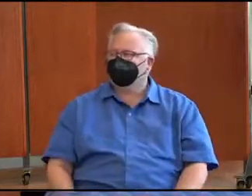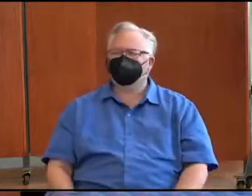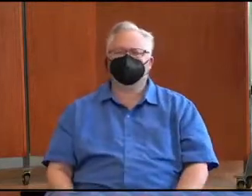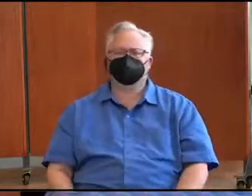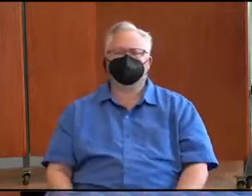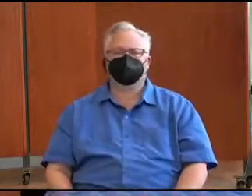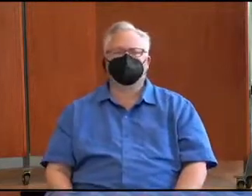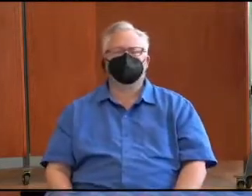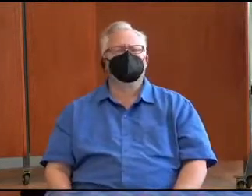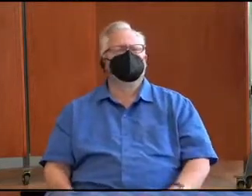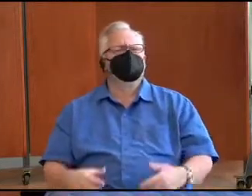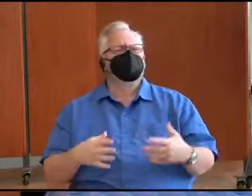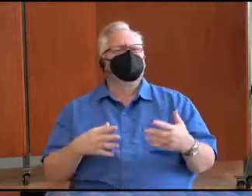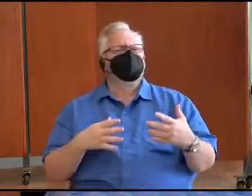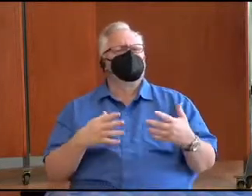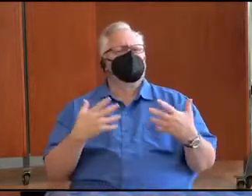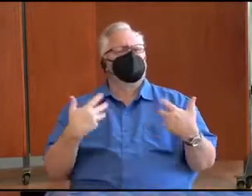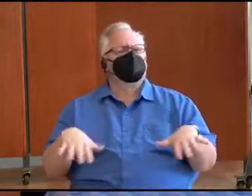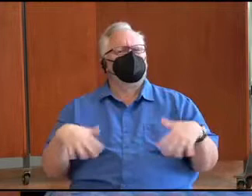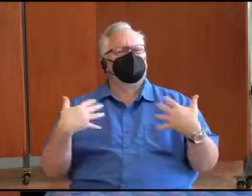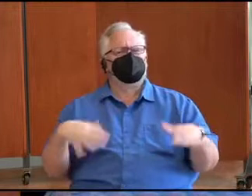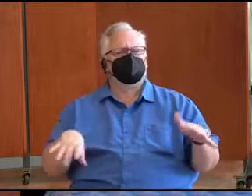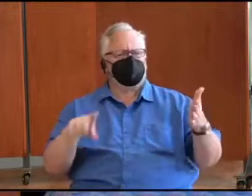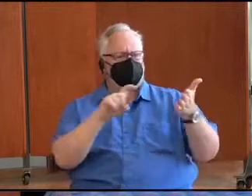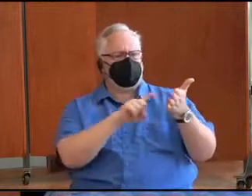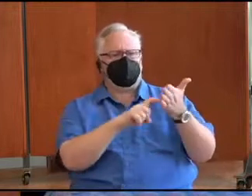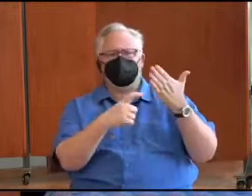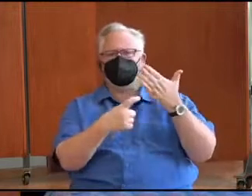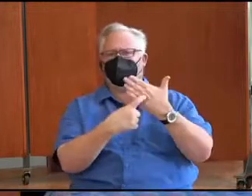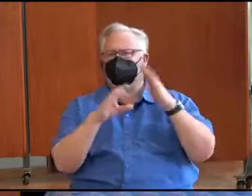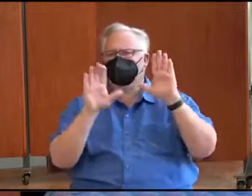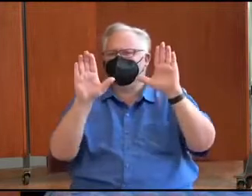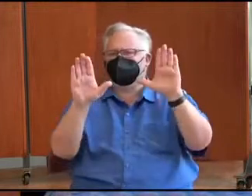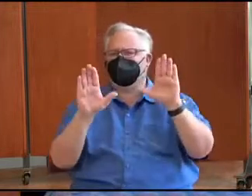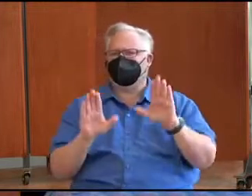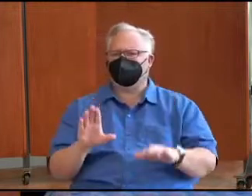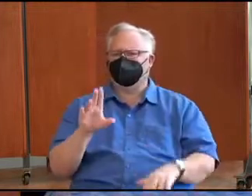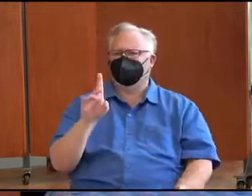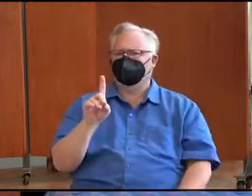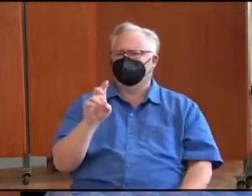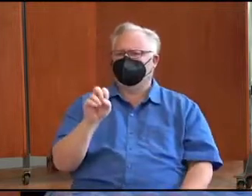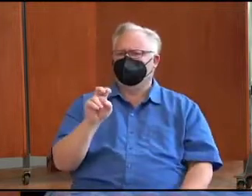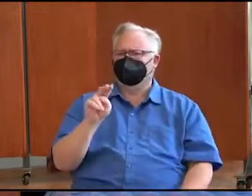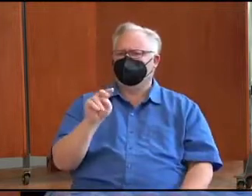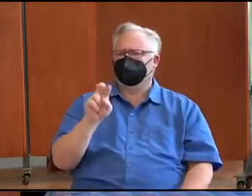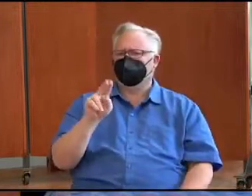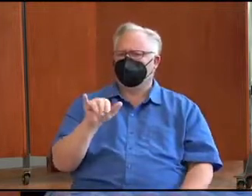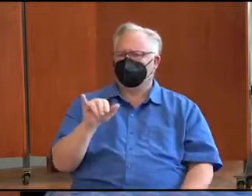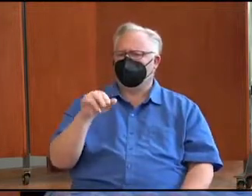What a great metaphor Danan Perry offers for our lives today.